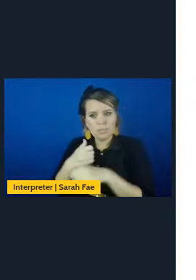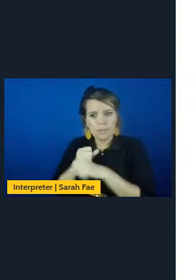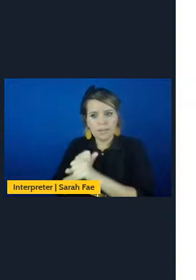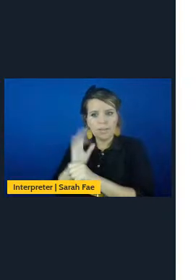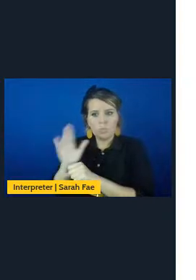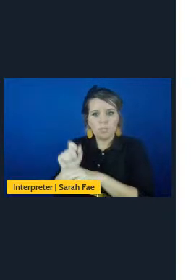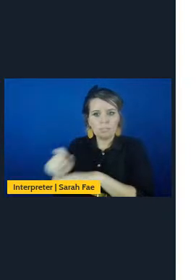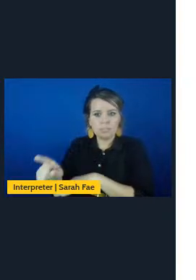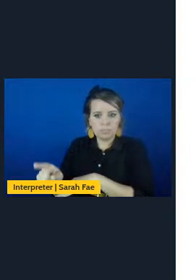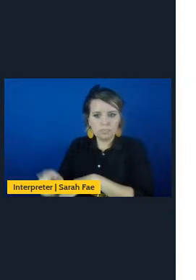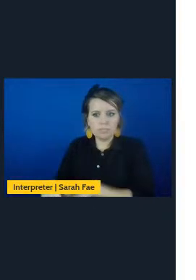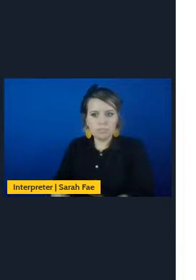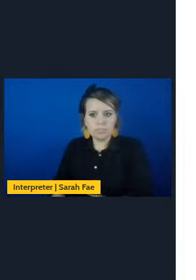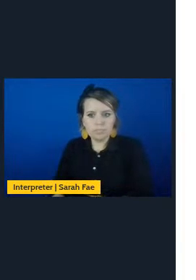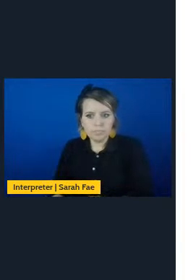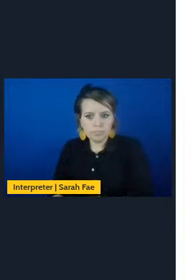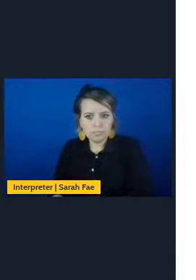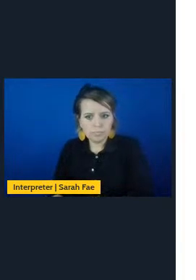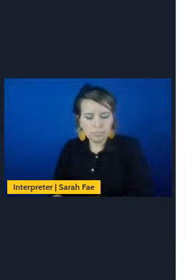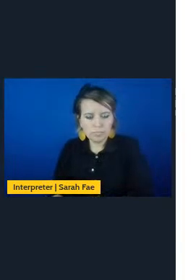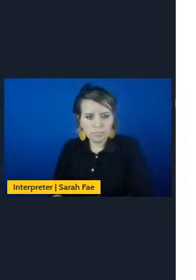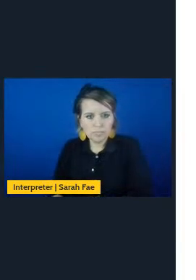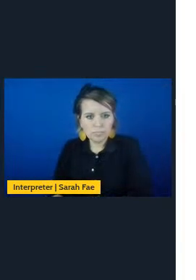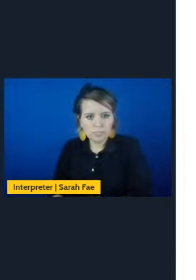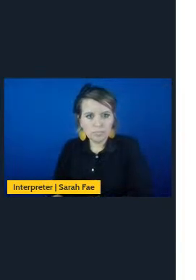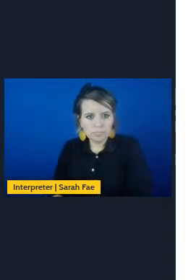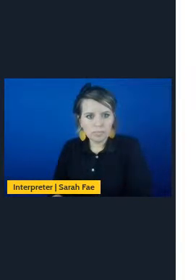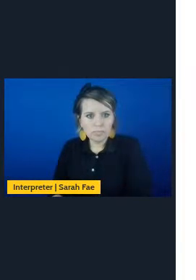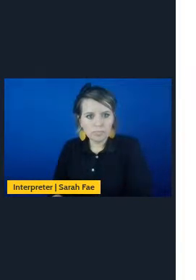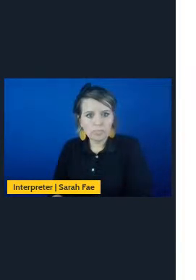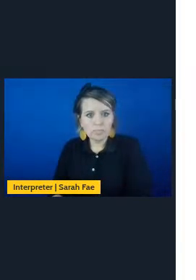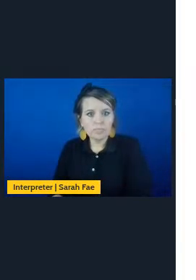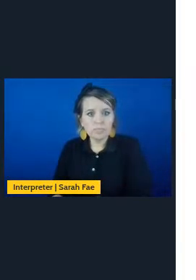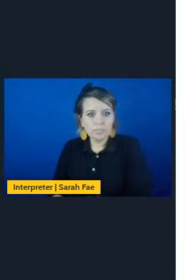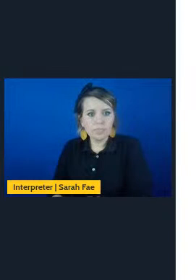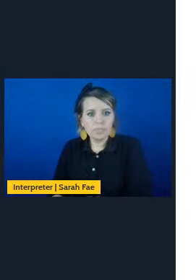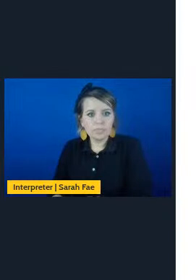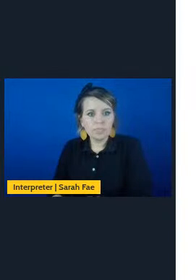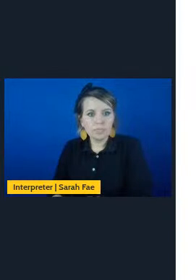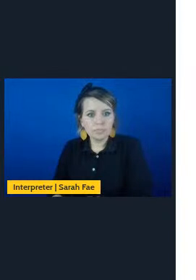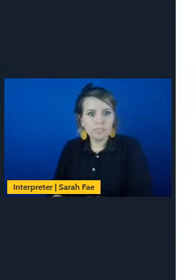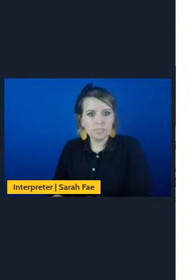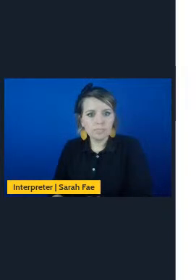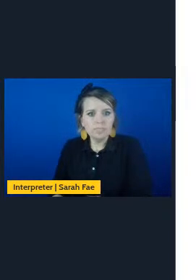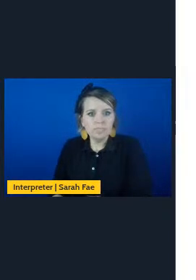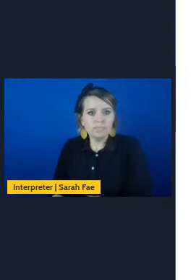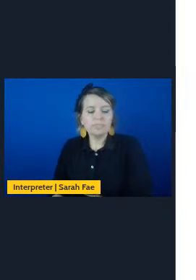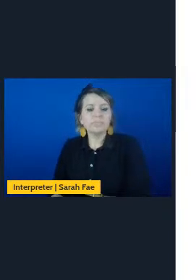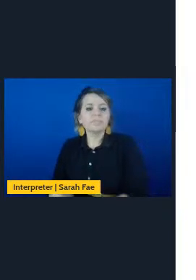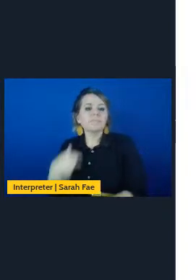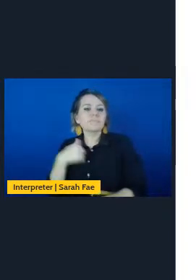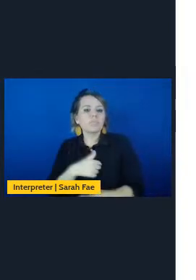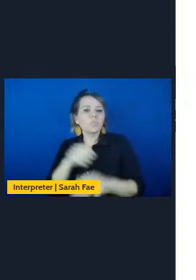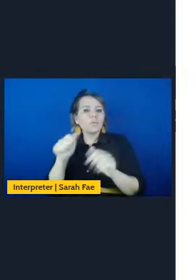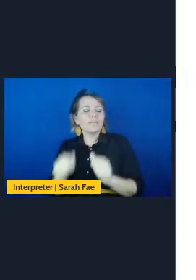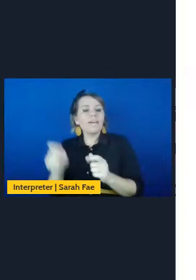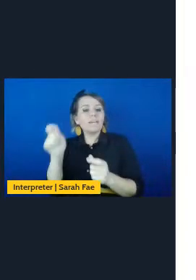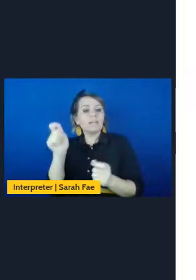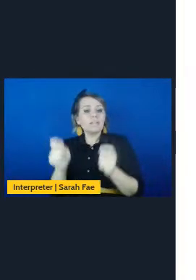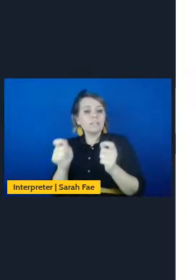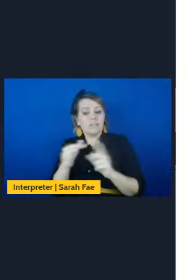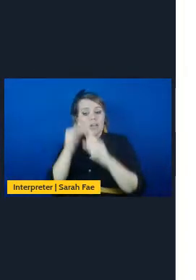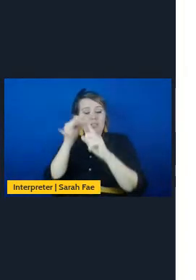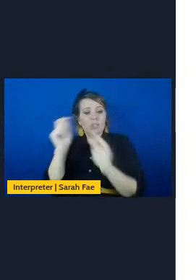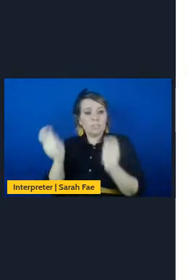want CI to be customizable in terms of the build and deployment steps, because each project is a little